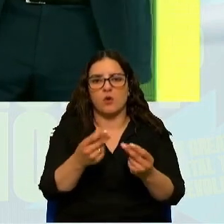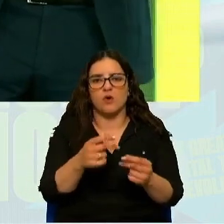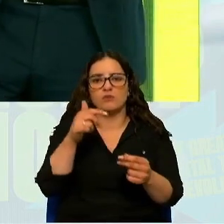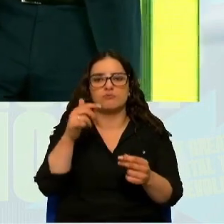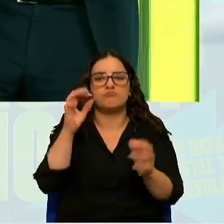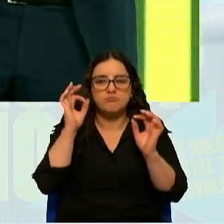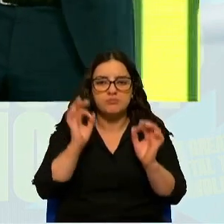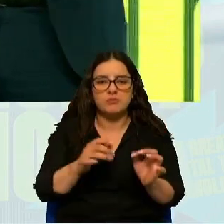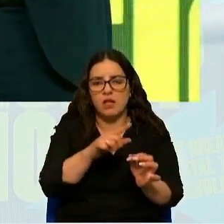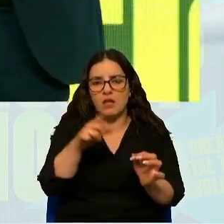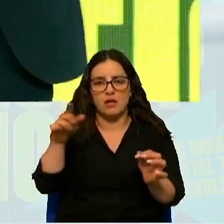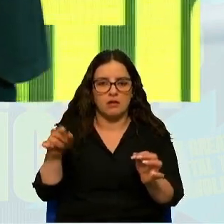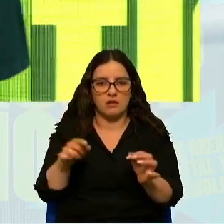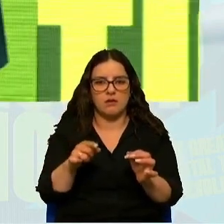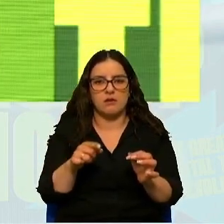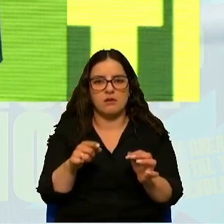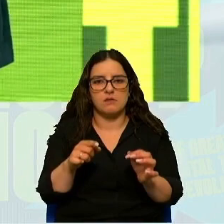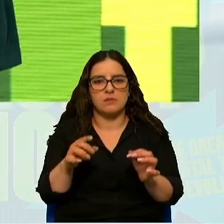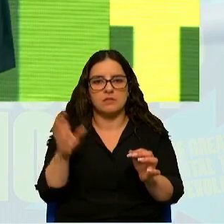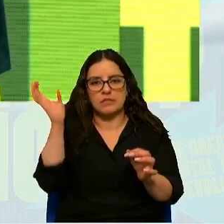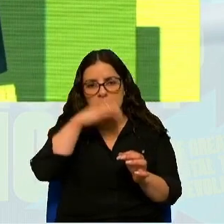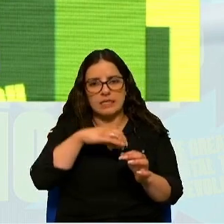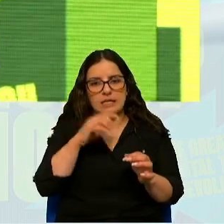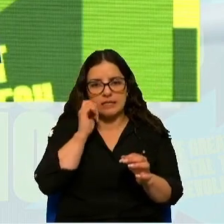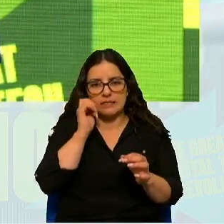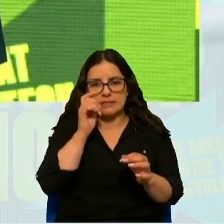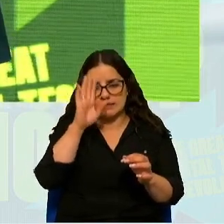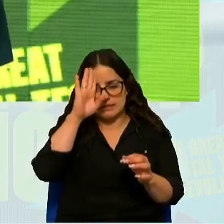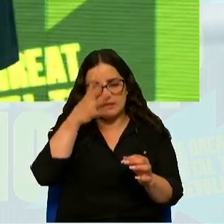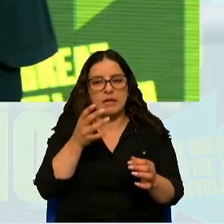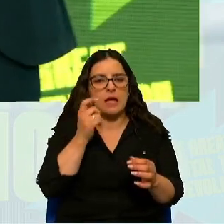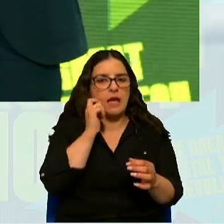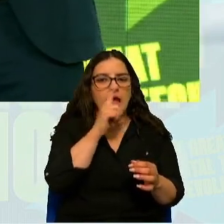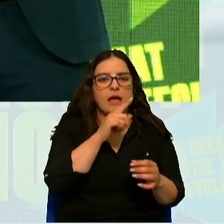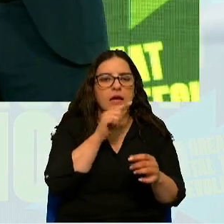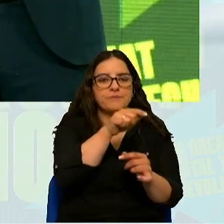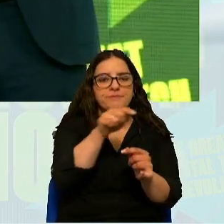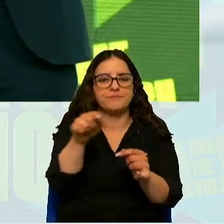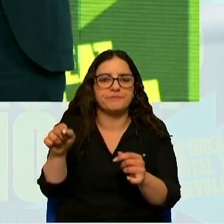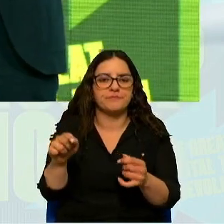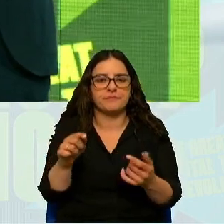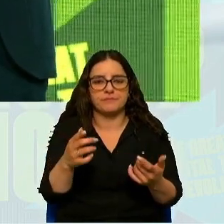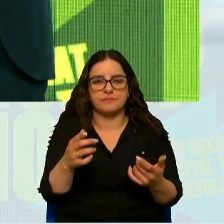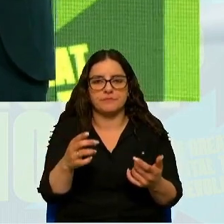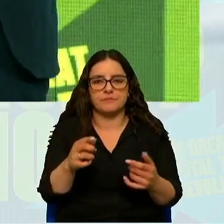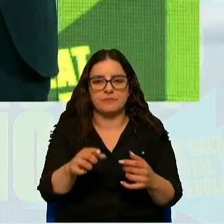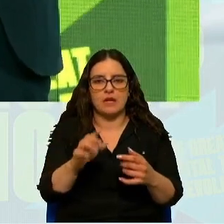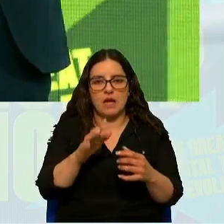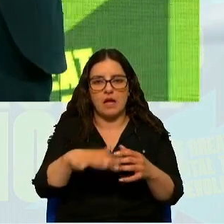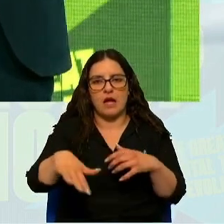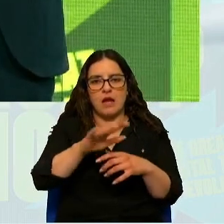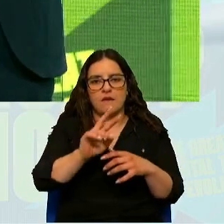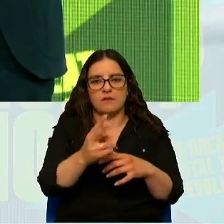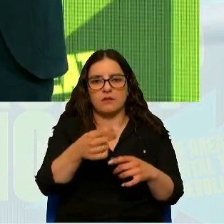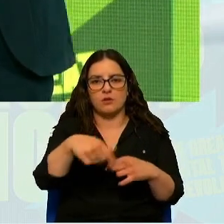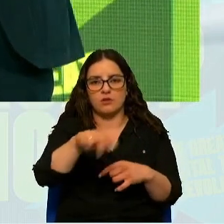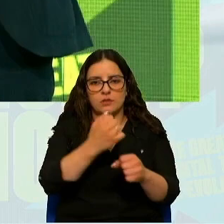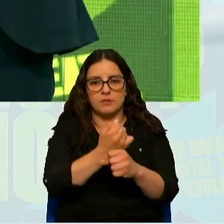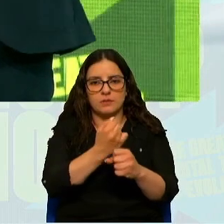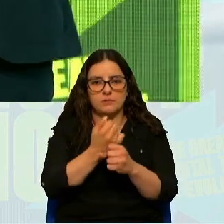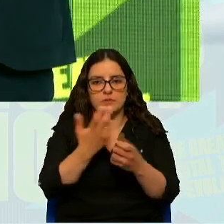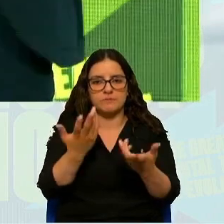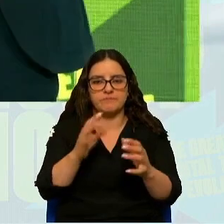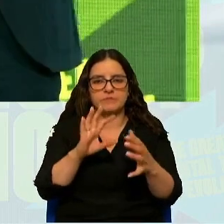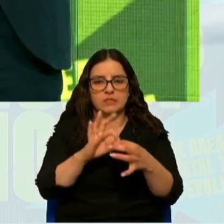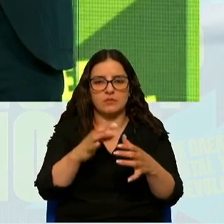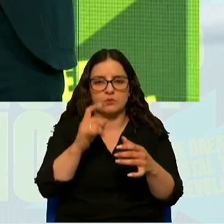really doesn't know if it is or not. Now, these are the 2 areas that we're working on in terms of